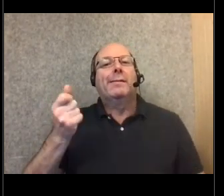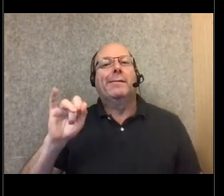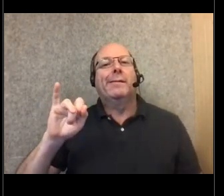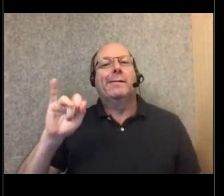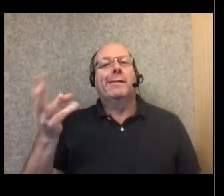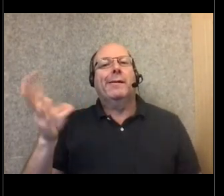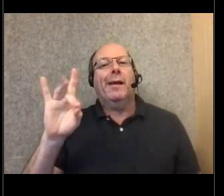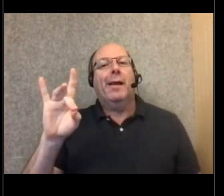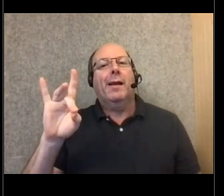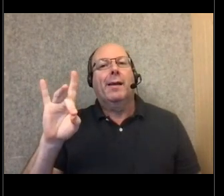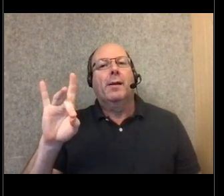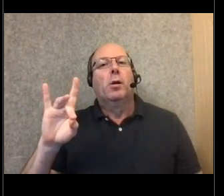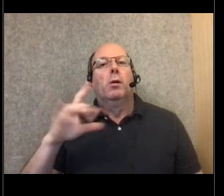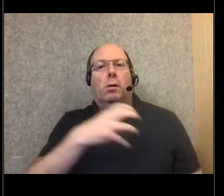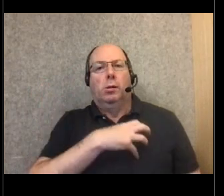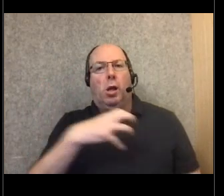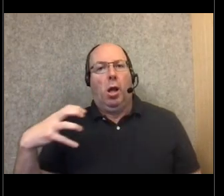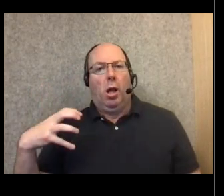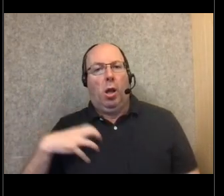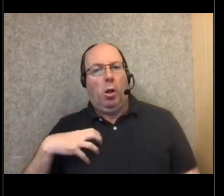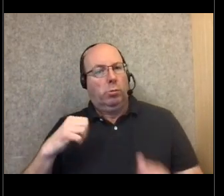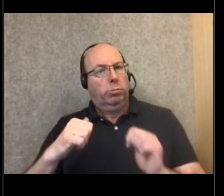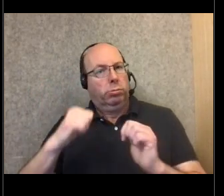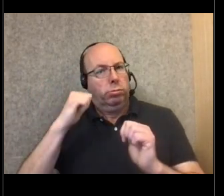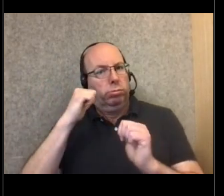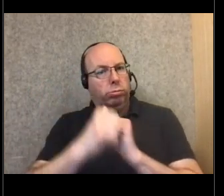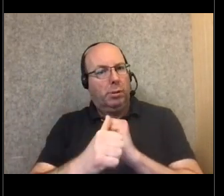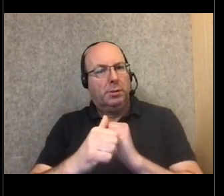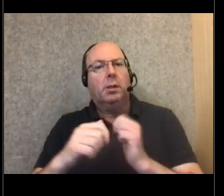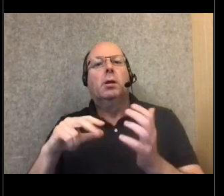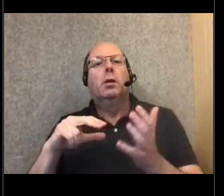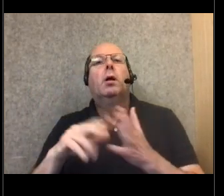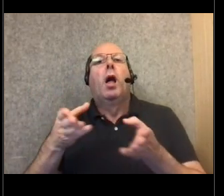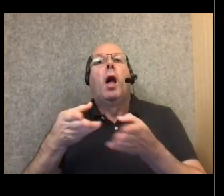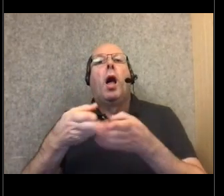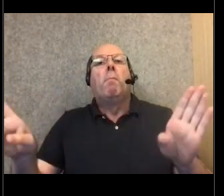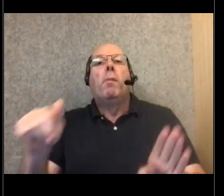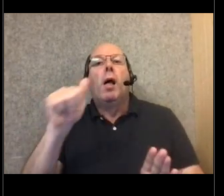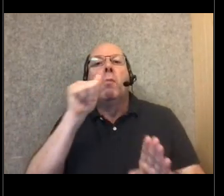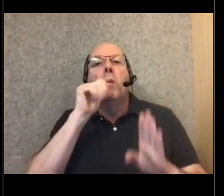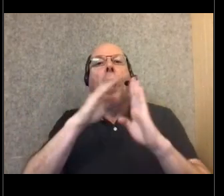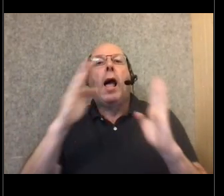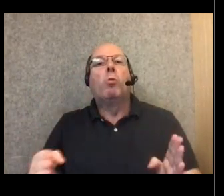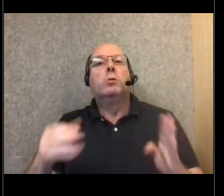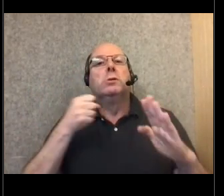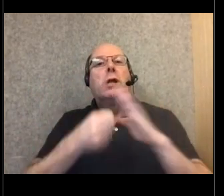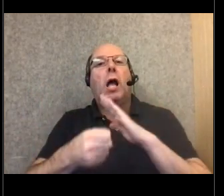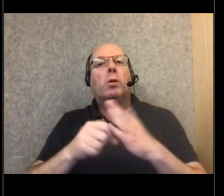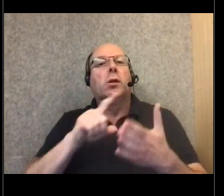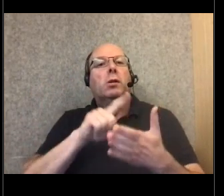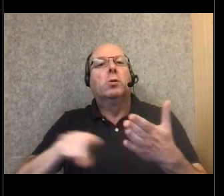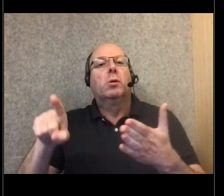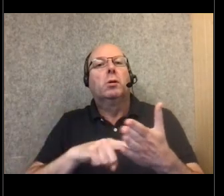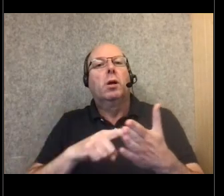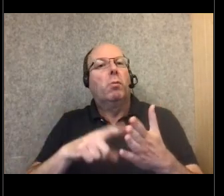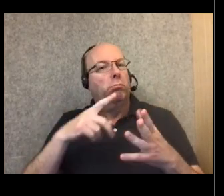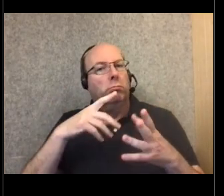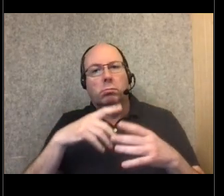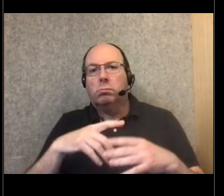and outlawed public and private housing discrimination based on